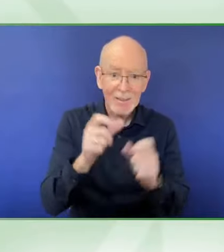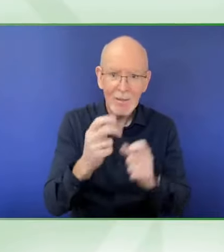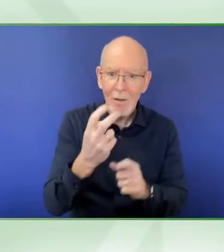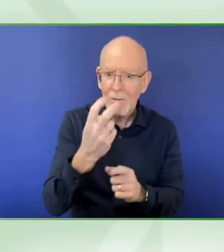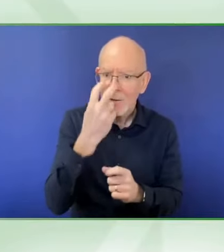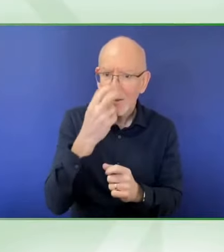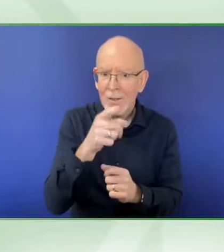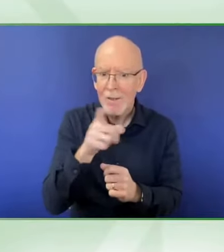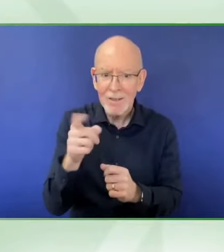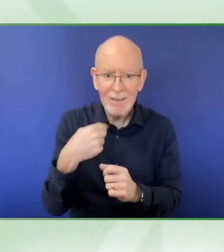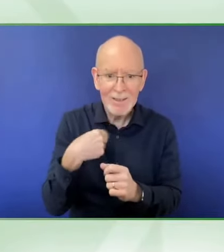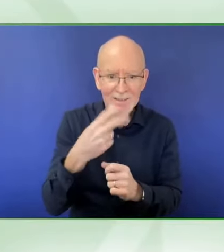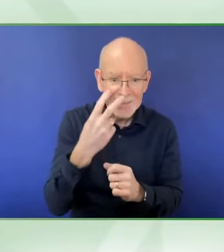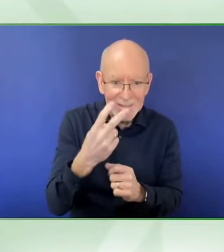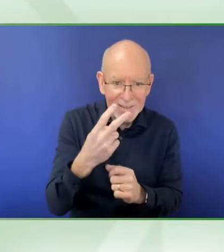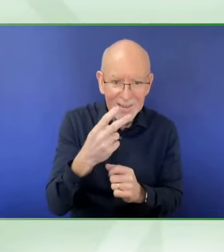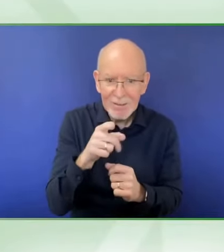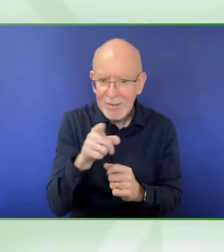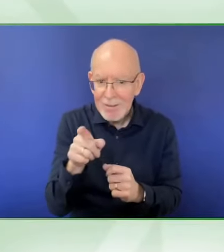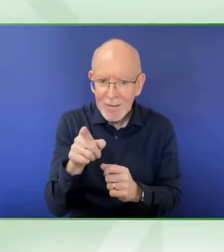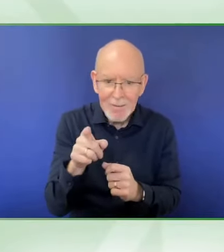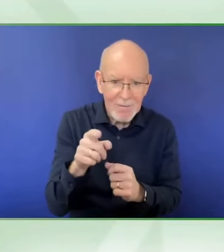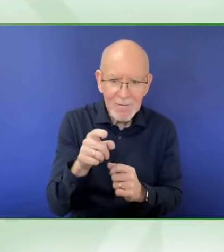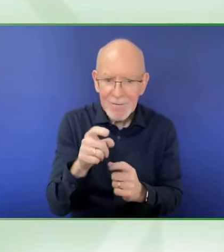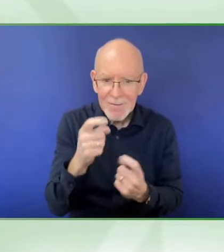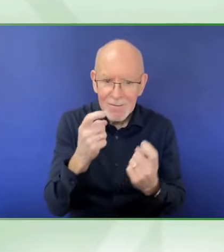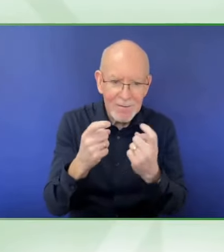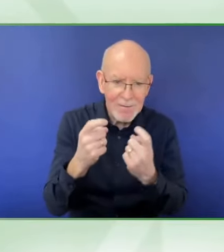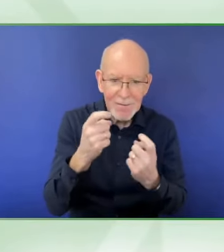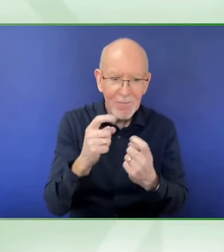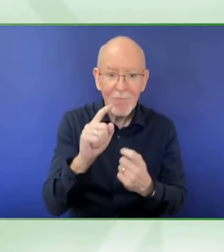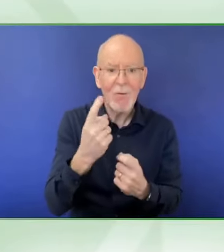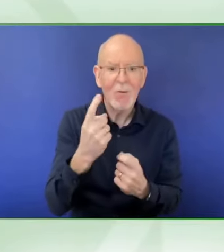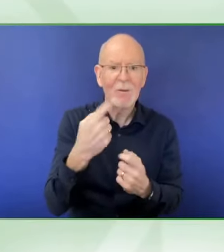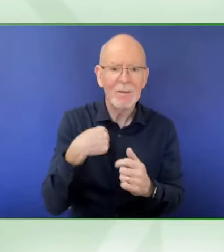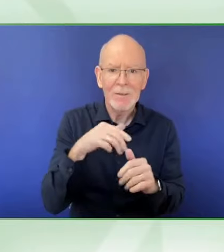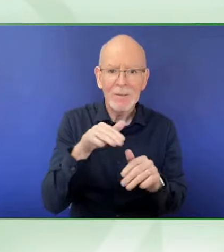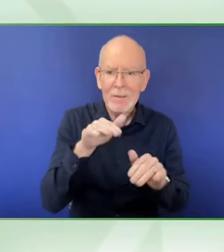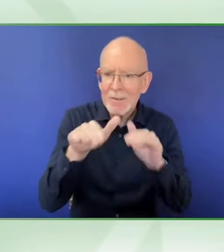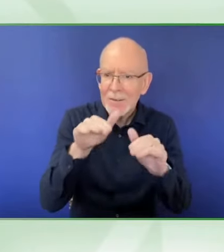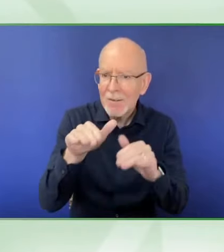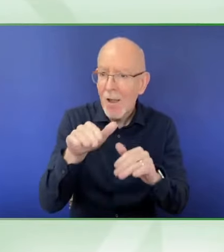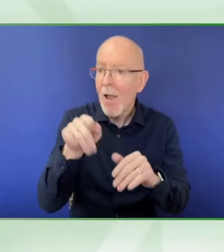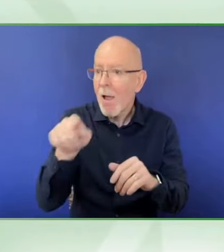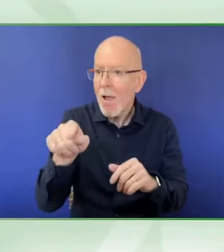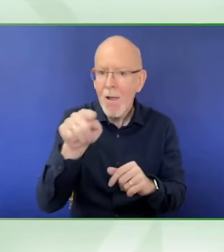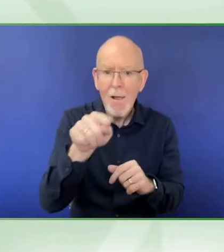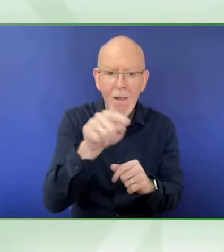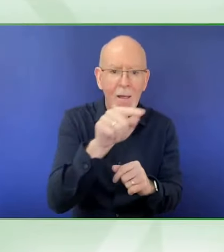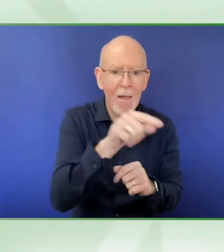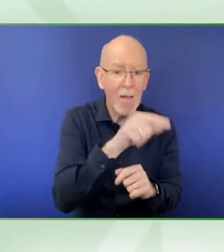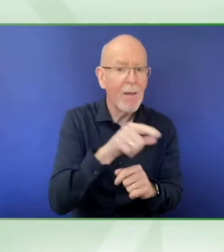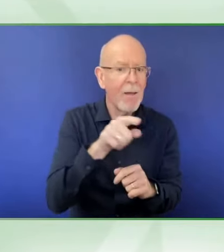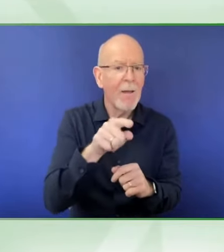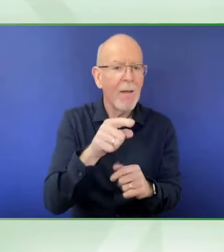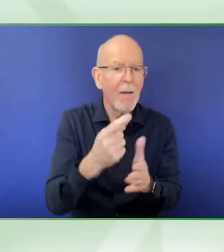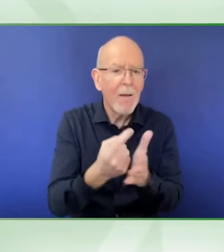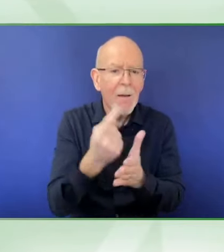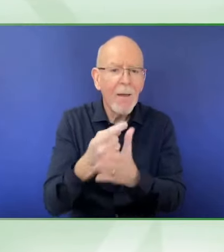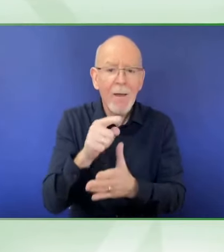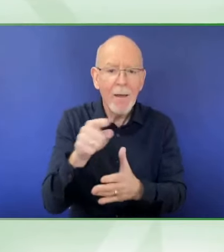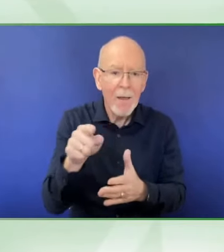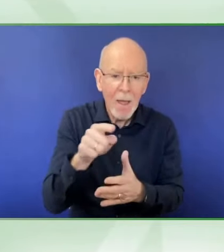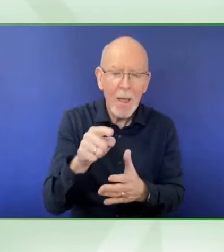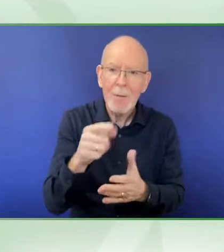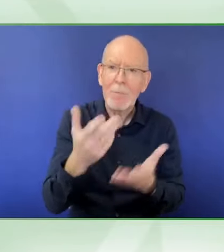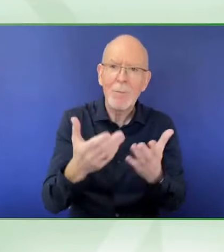I don't know, enterprise or someone who tried to reach them first for some specific thing. And they test you a lot. Like they try